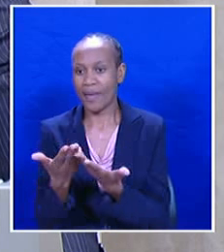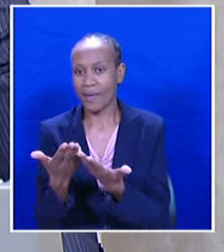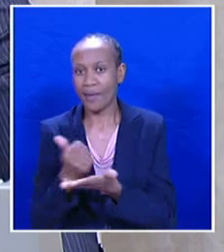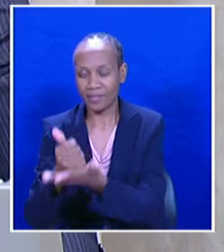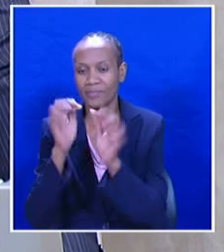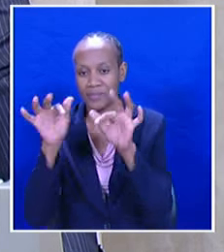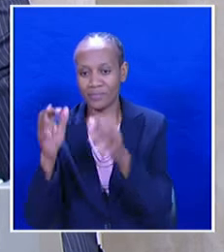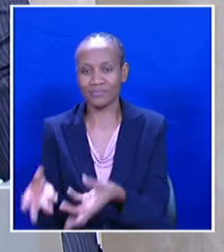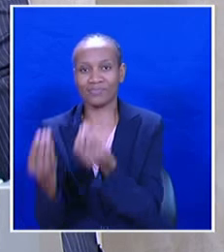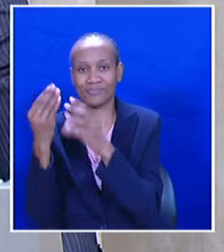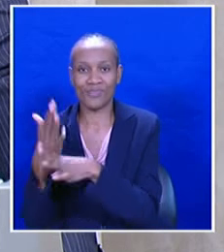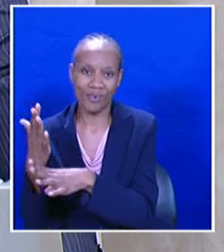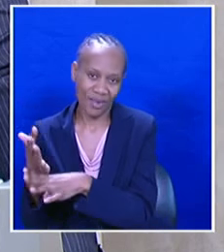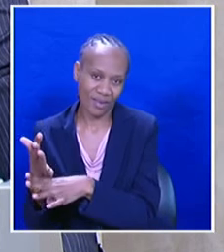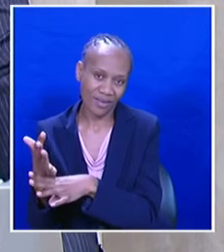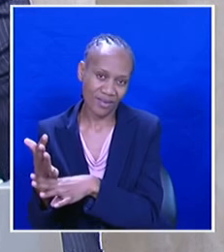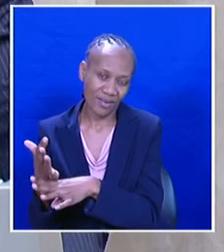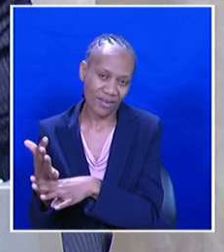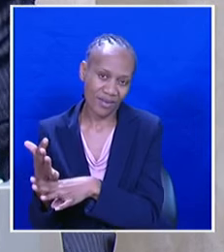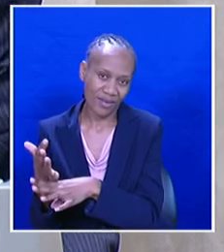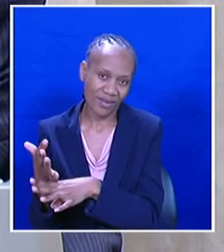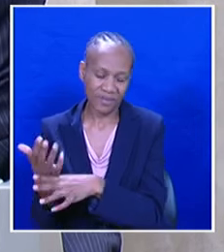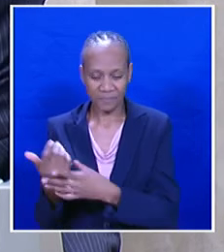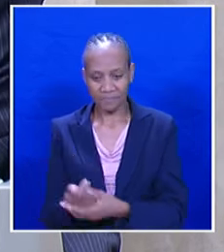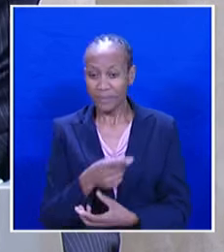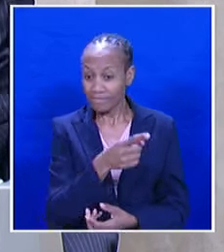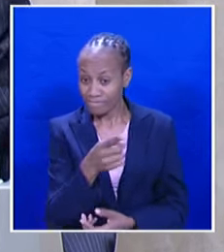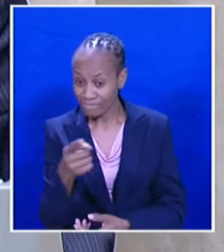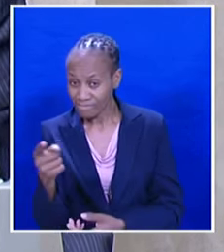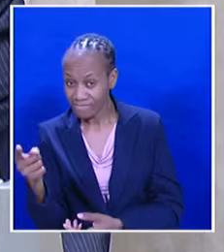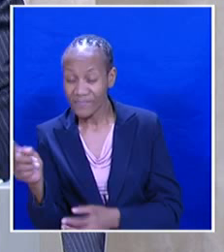of our people whose livelihoods are threatened